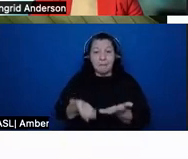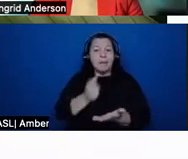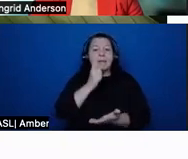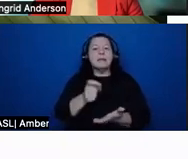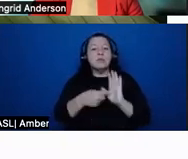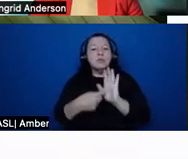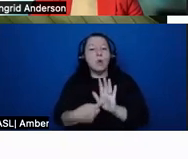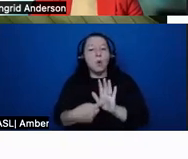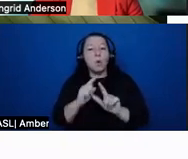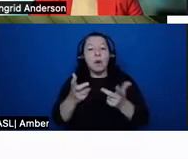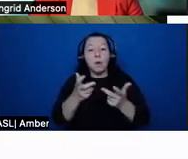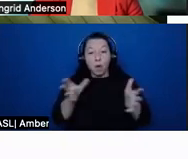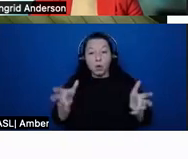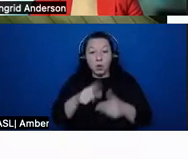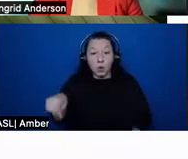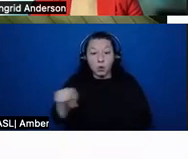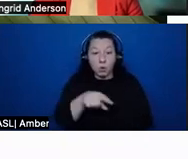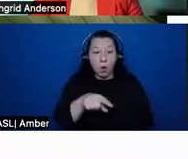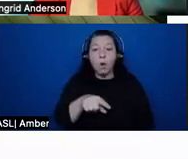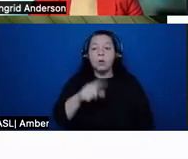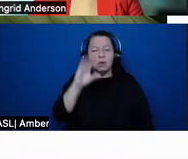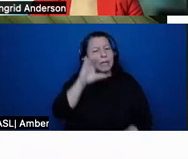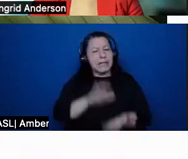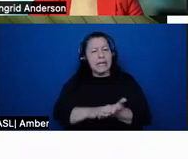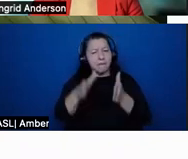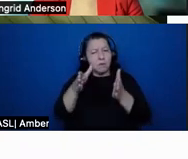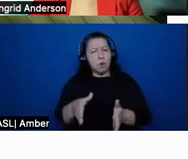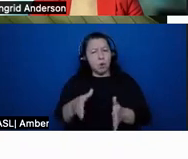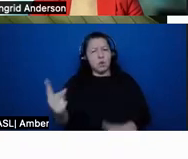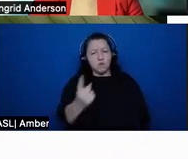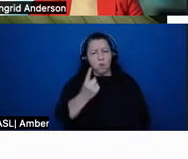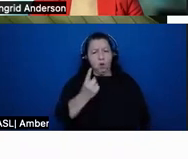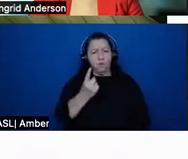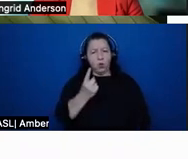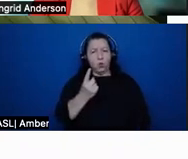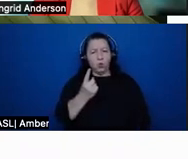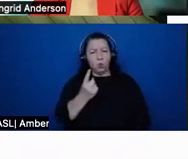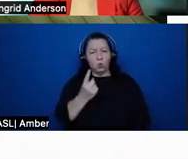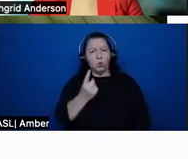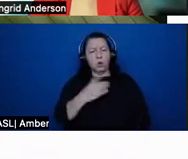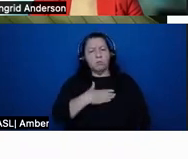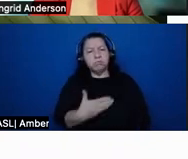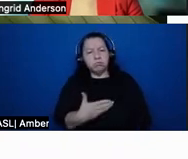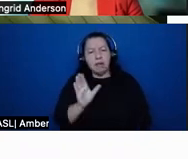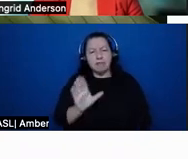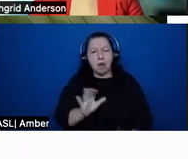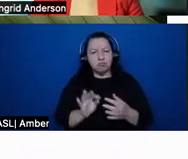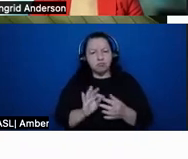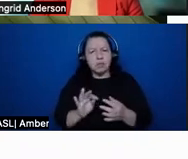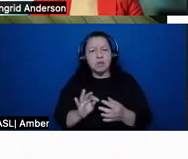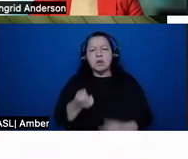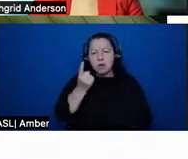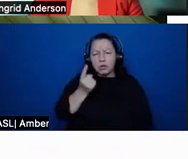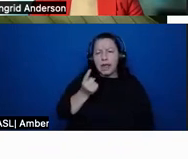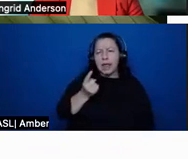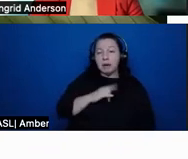just believe the person in front of you, and maybe just to understand the context of data, and